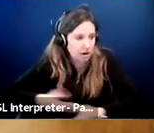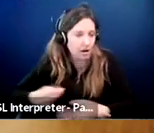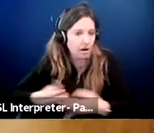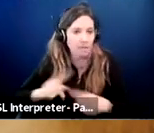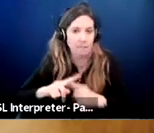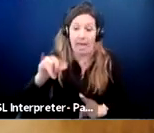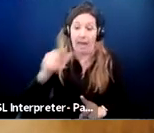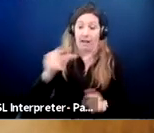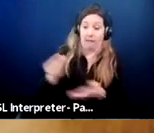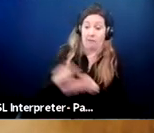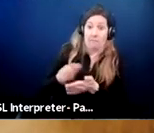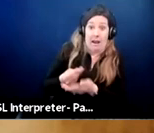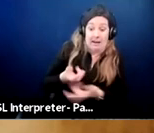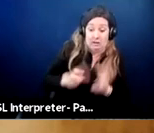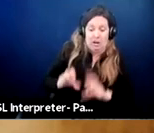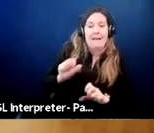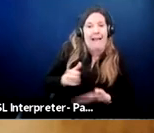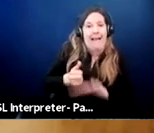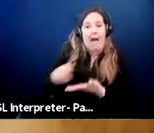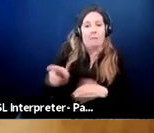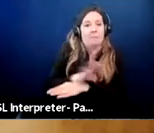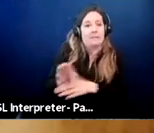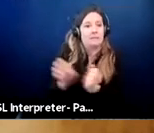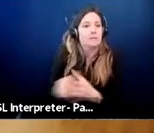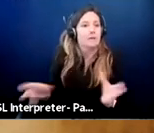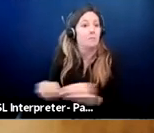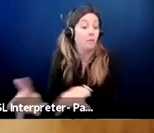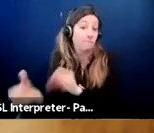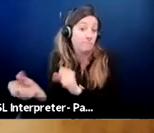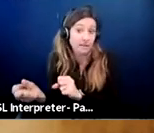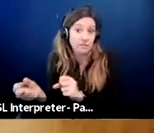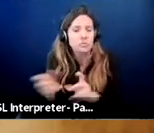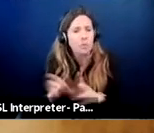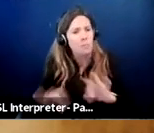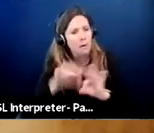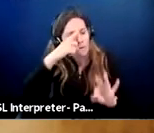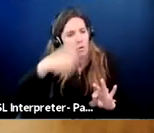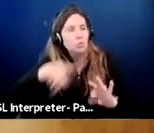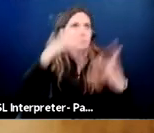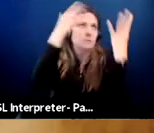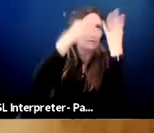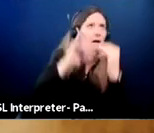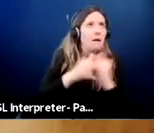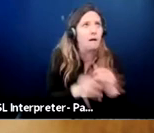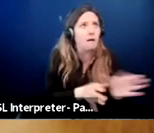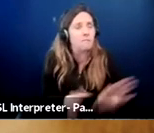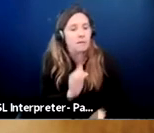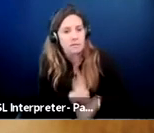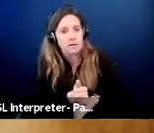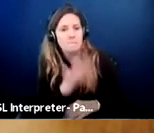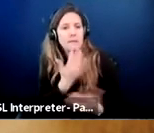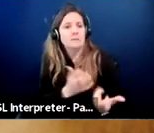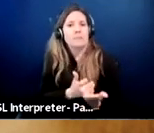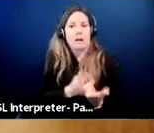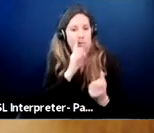funding initiatives could actually help them fast track and get there further. So it's really important that you can sort of devise this plan. And again, if whether